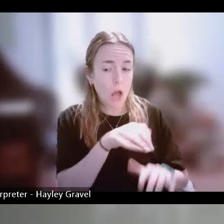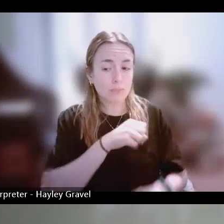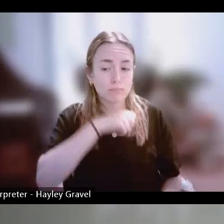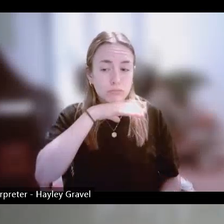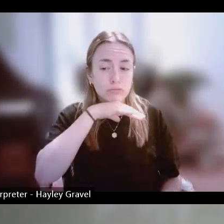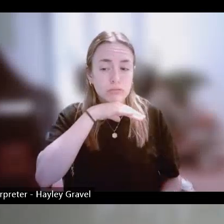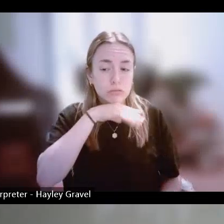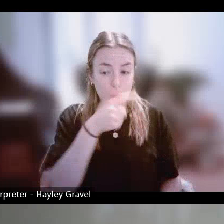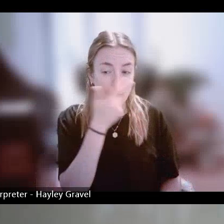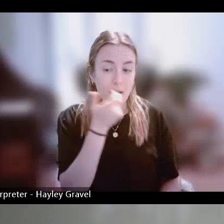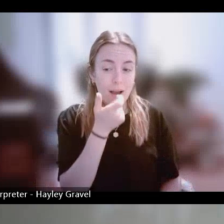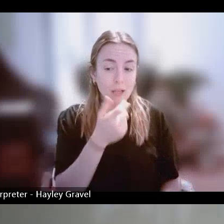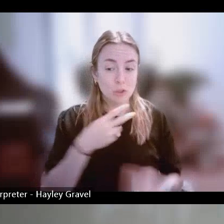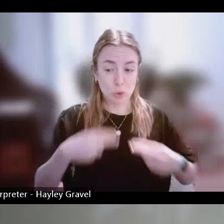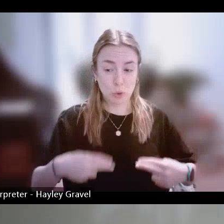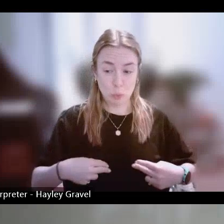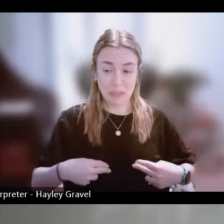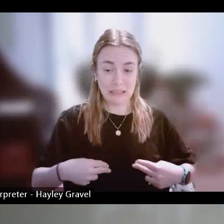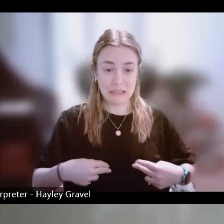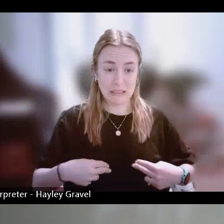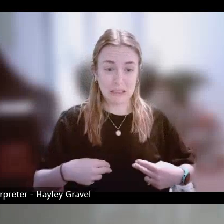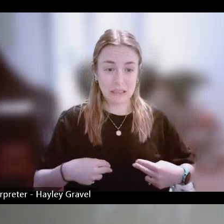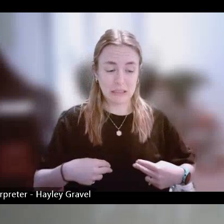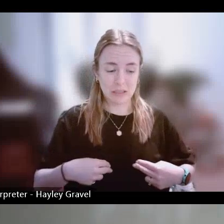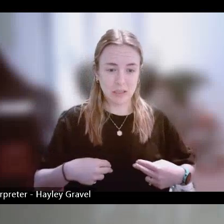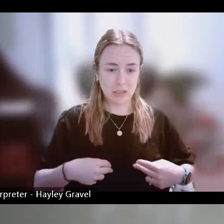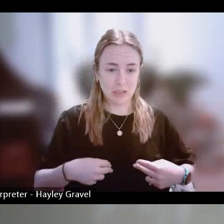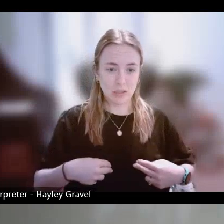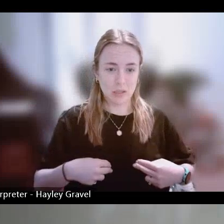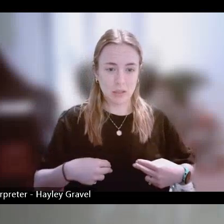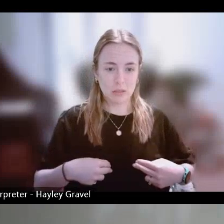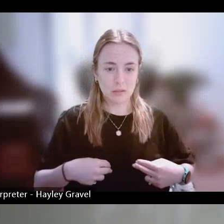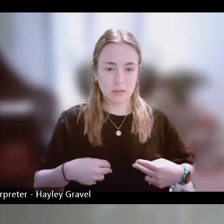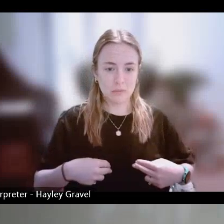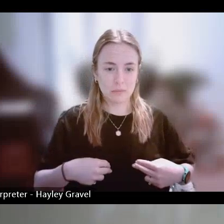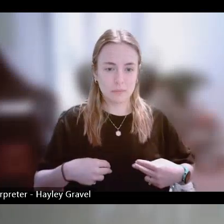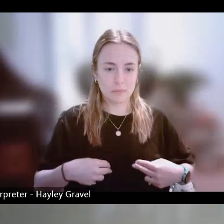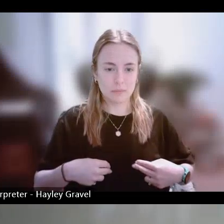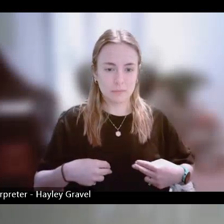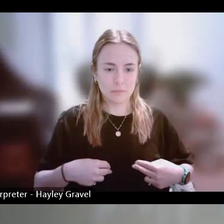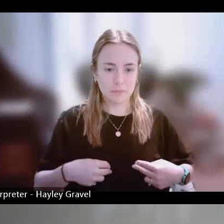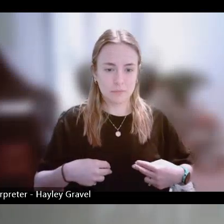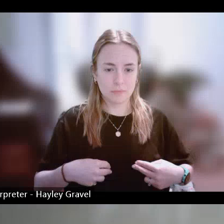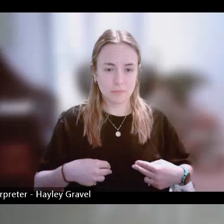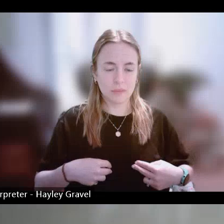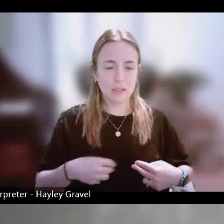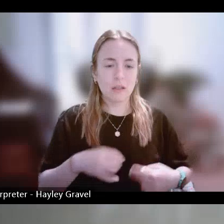humans, but it wasn't as easily fixed. So if you've not